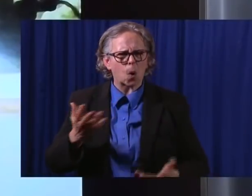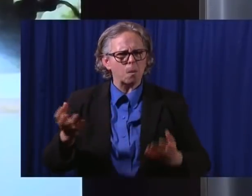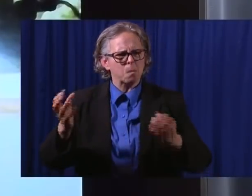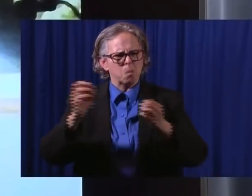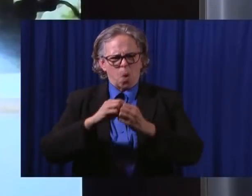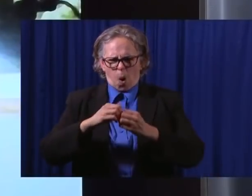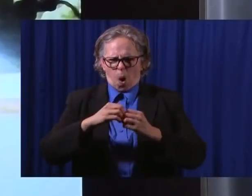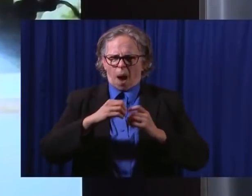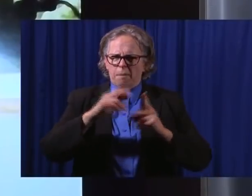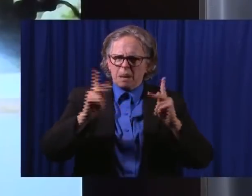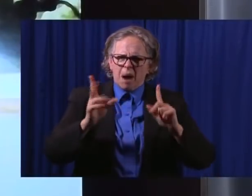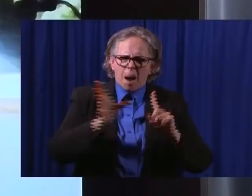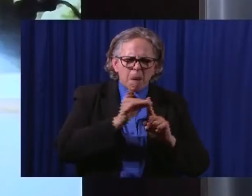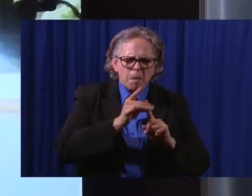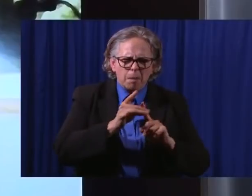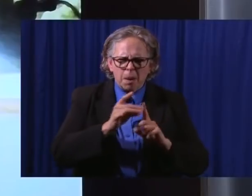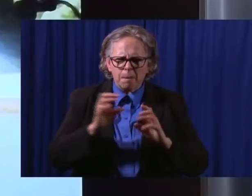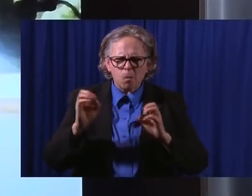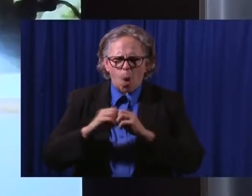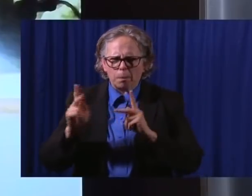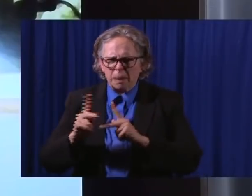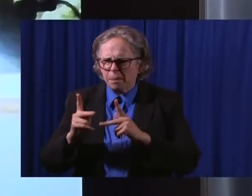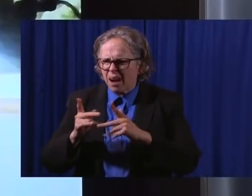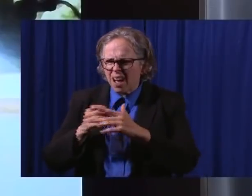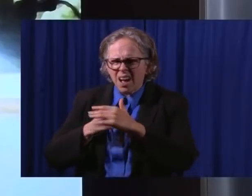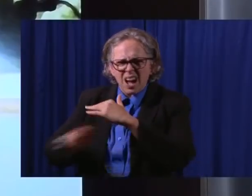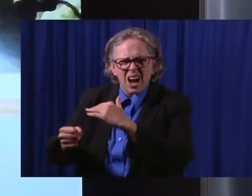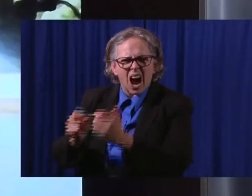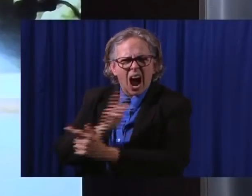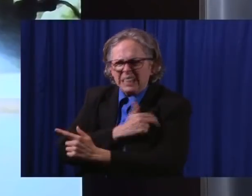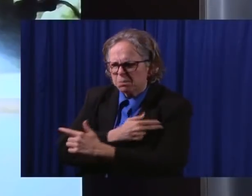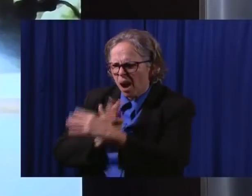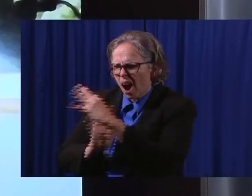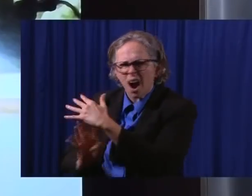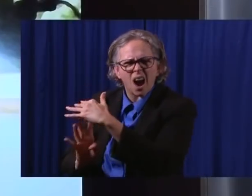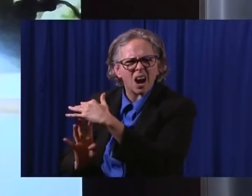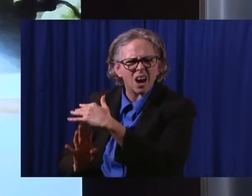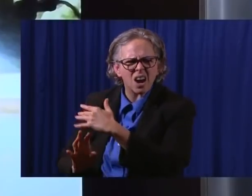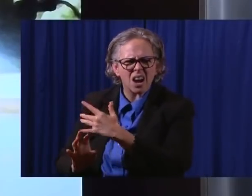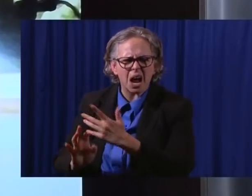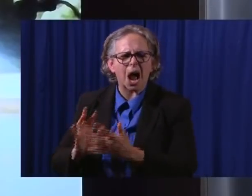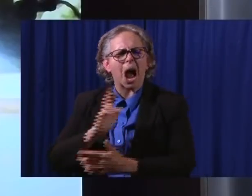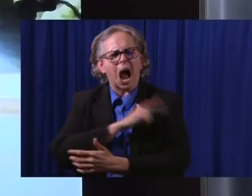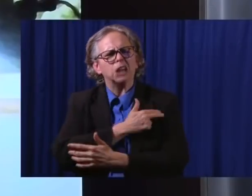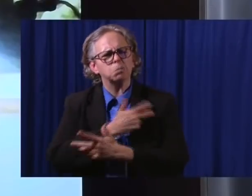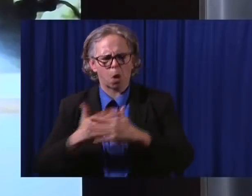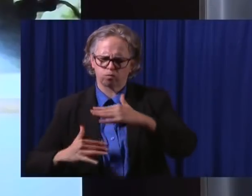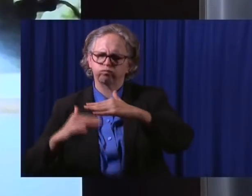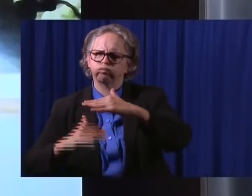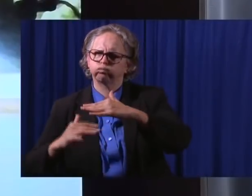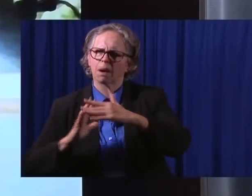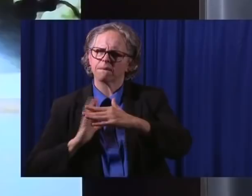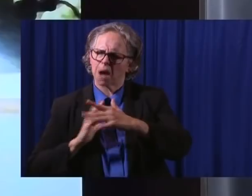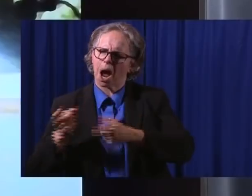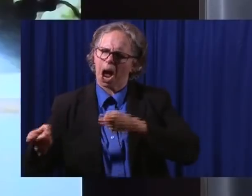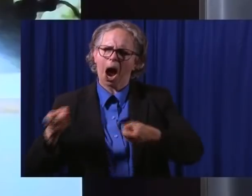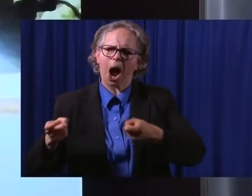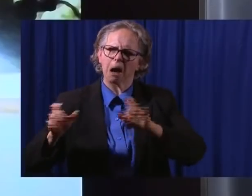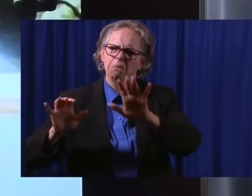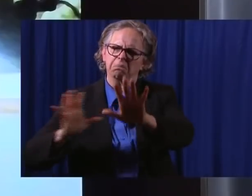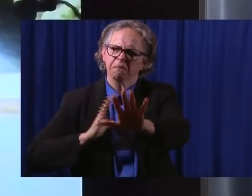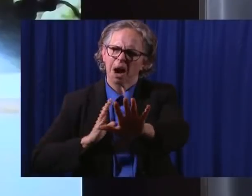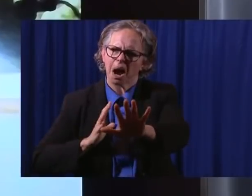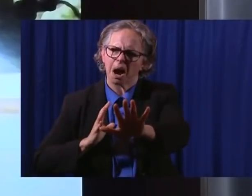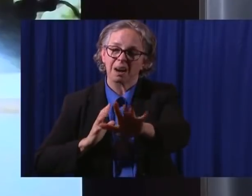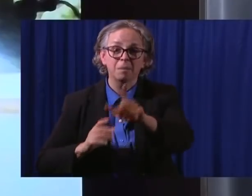people going to the hospital and being admitted to the hospital. The hospitals still have plenty of capacity at this point, but it all indicates that there are